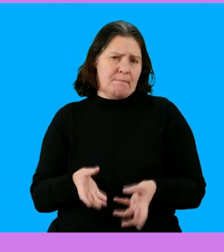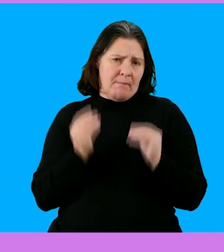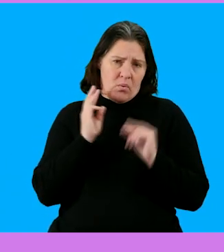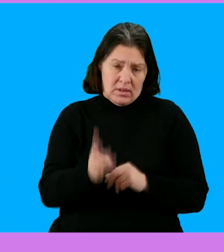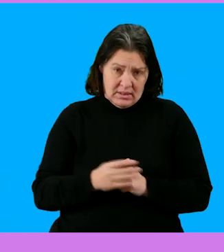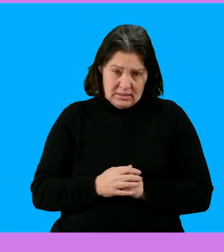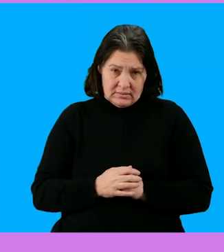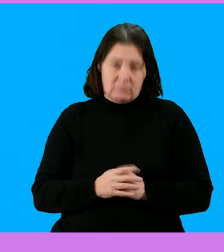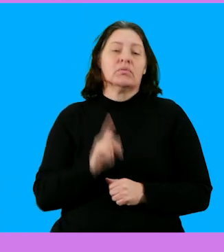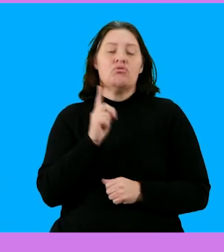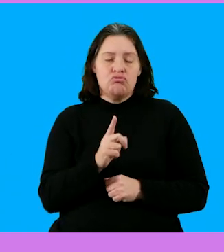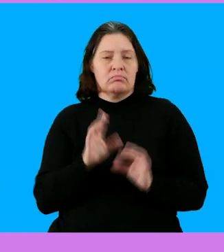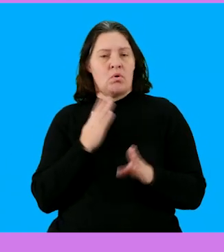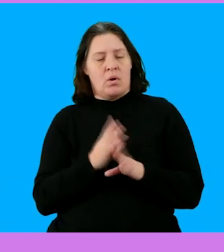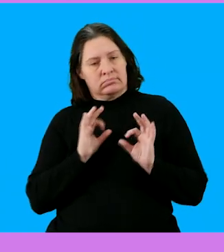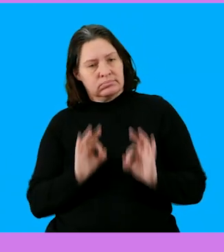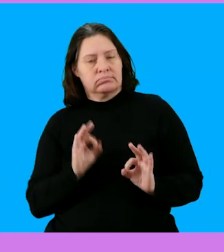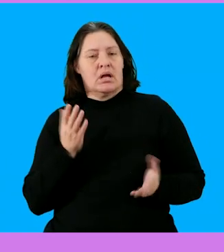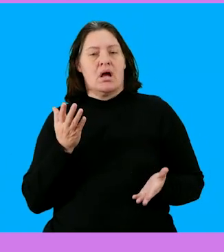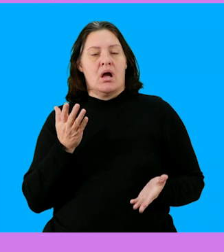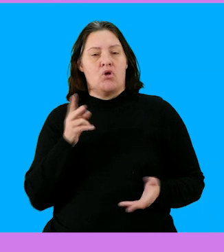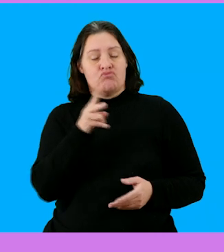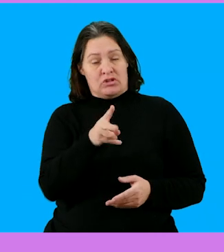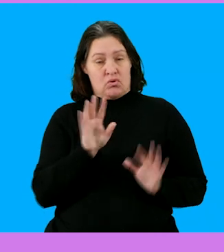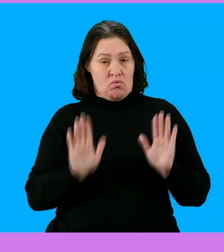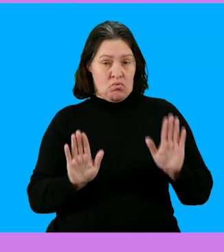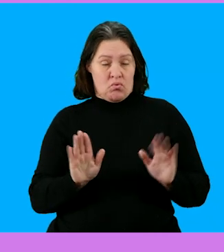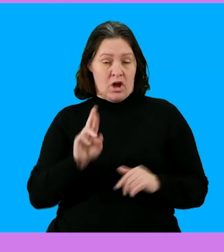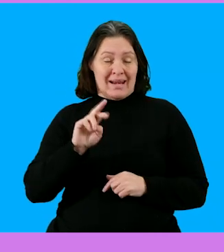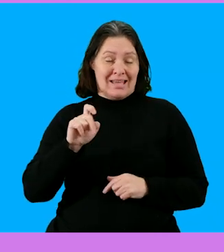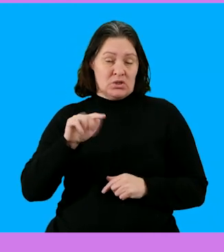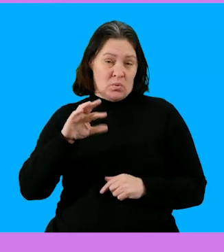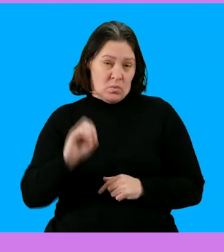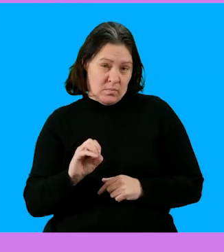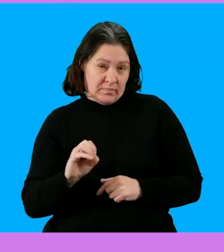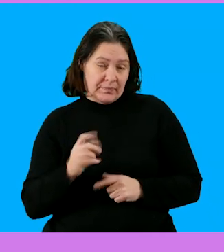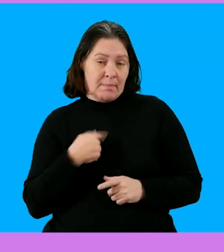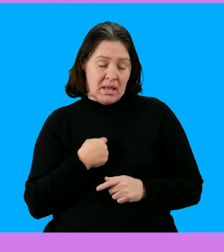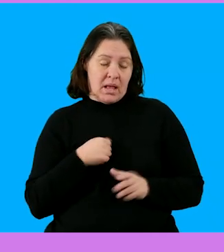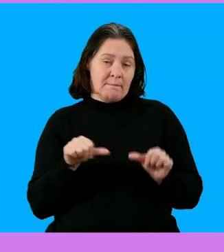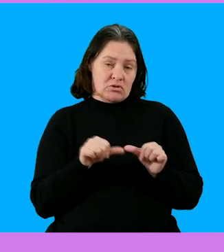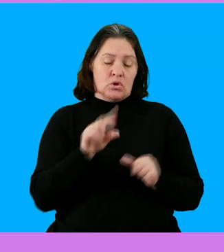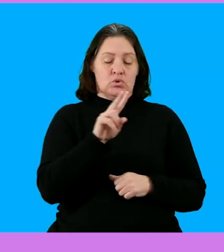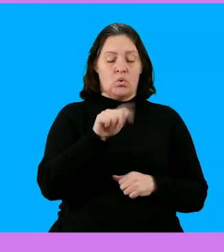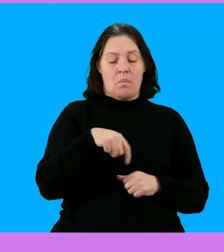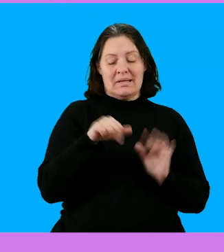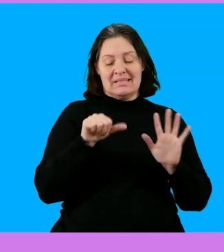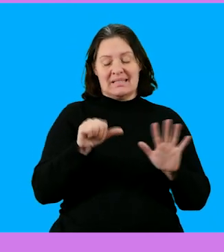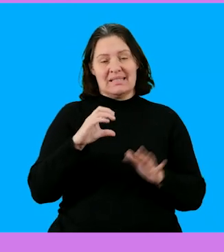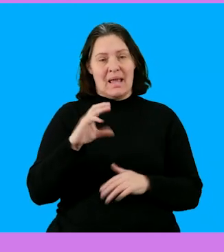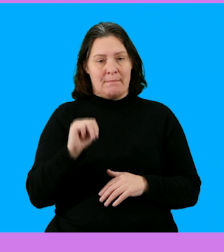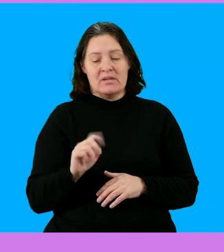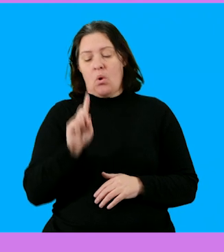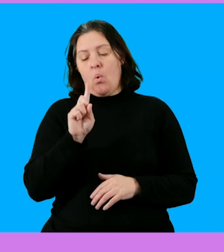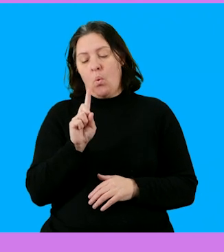Okay, as long as you work with the correct ratio. But now in my case, since I've measured 2.6 centimeters is to